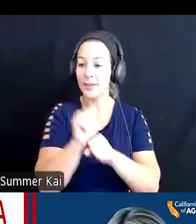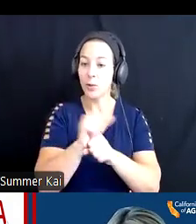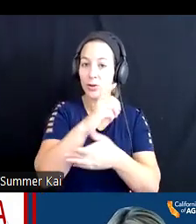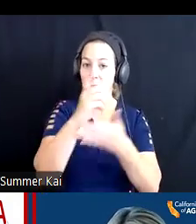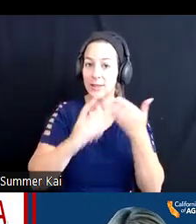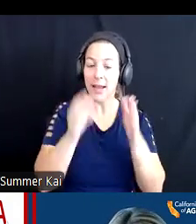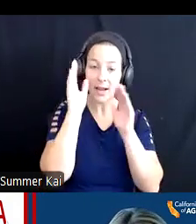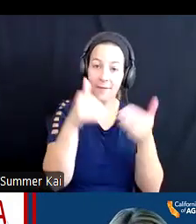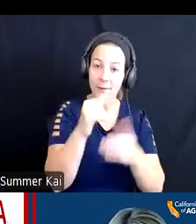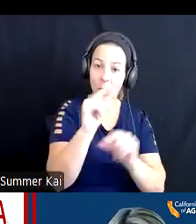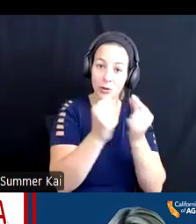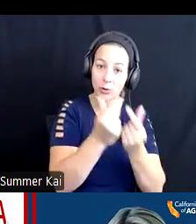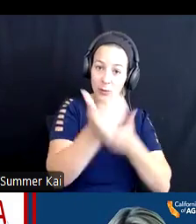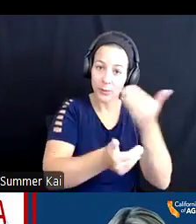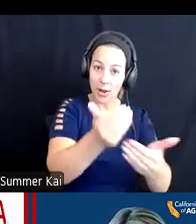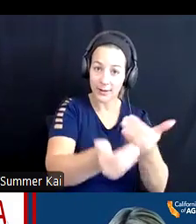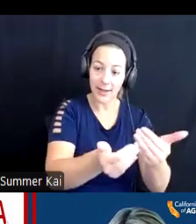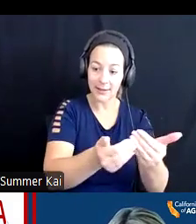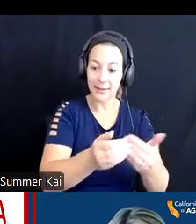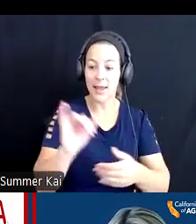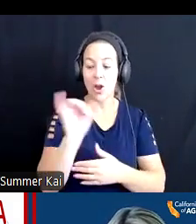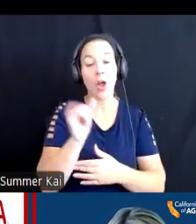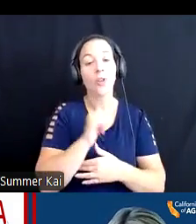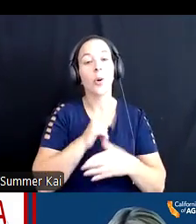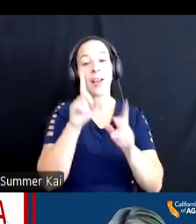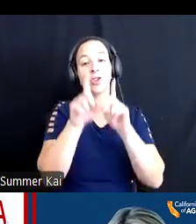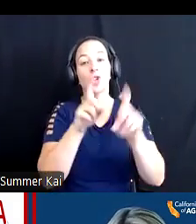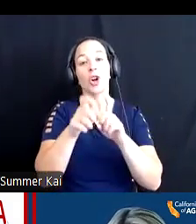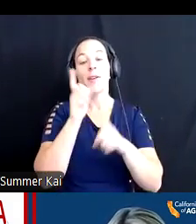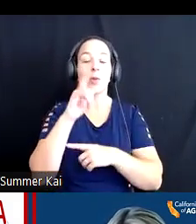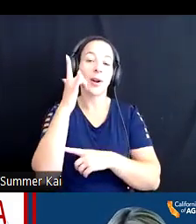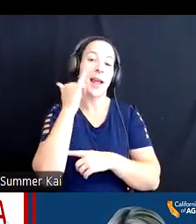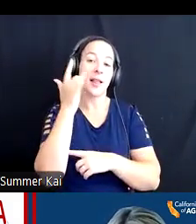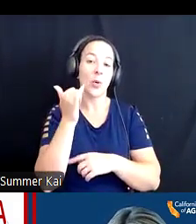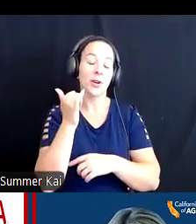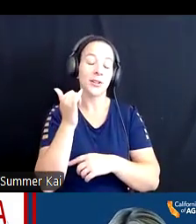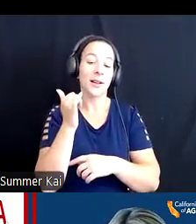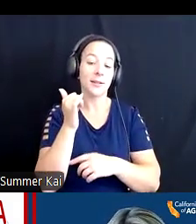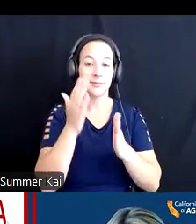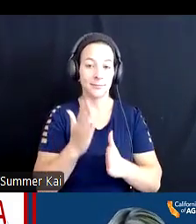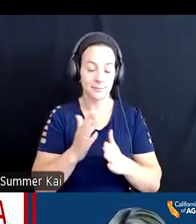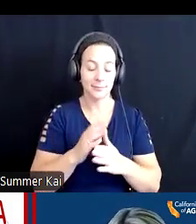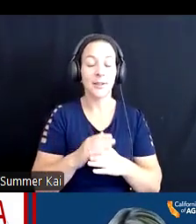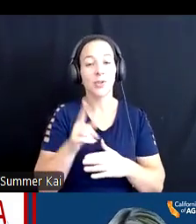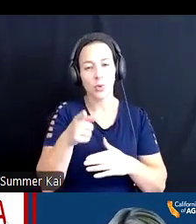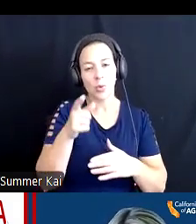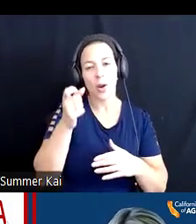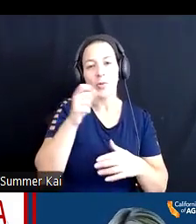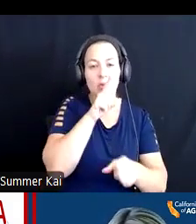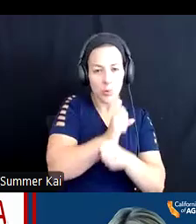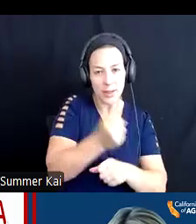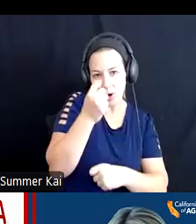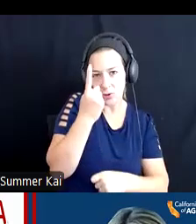group process as well as a survey of Californians to really understand what is the consumer